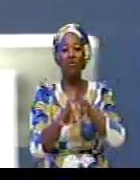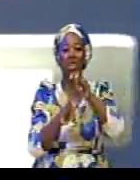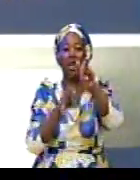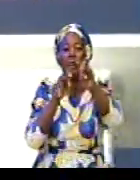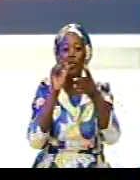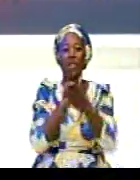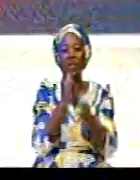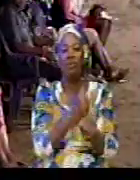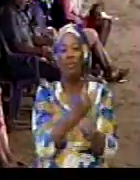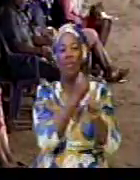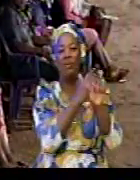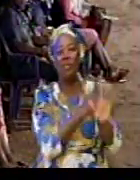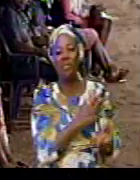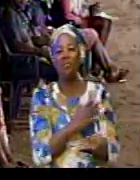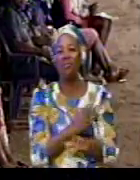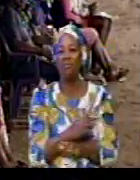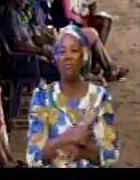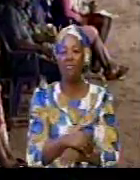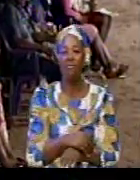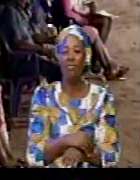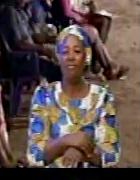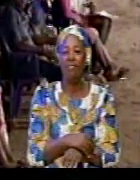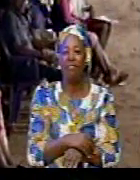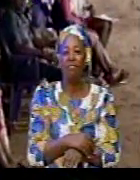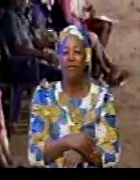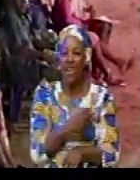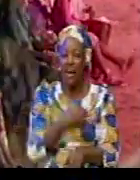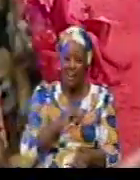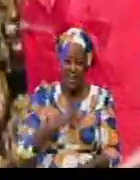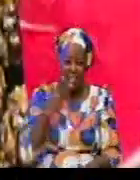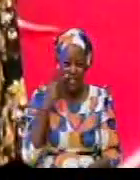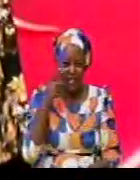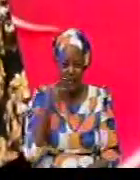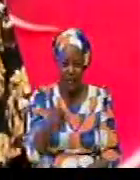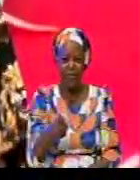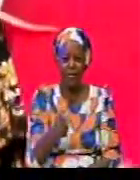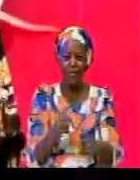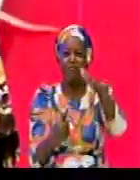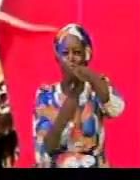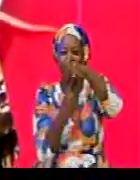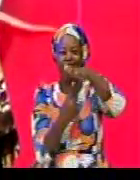your eyes and run and climb that mountain.